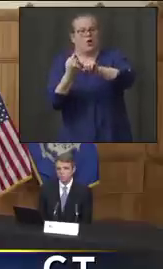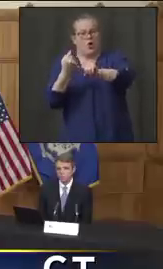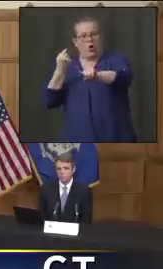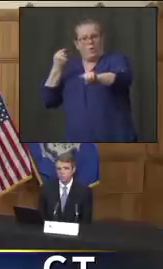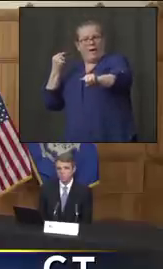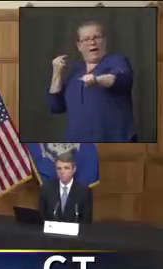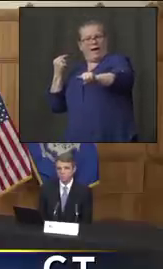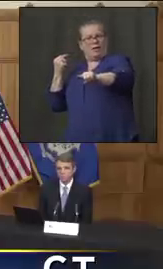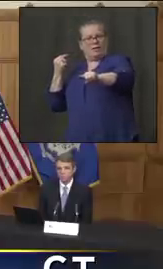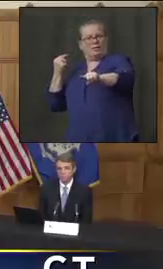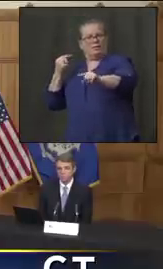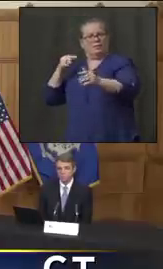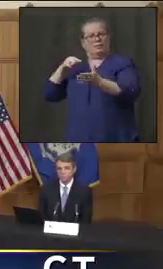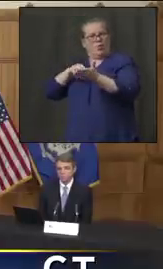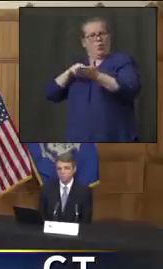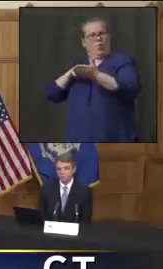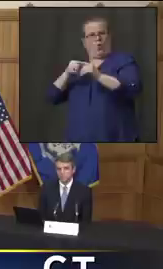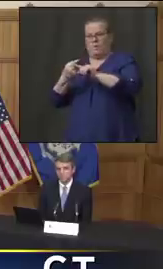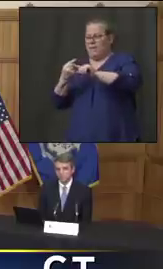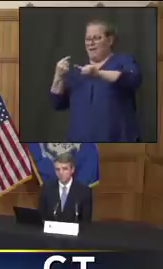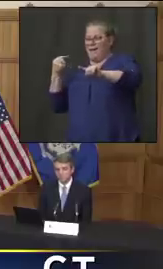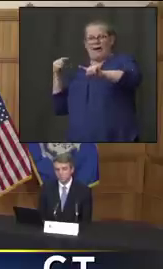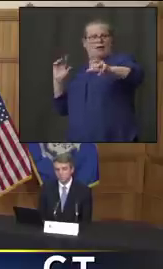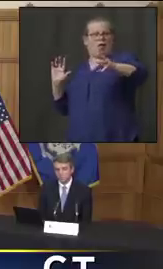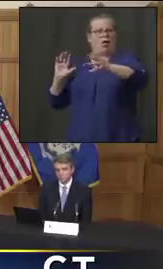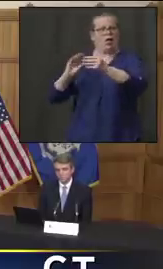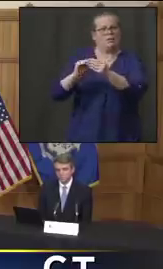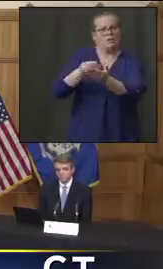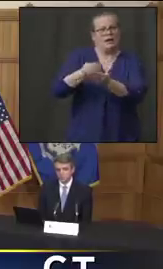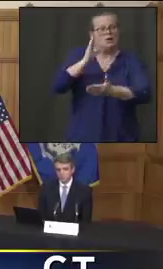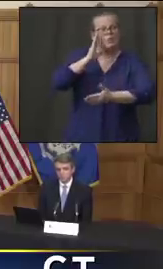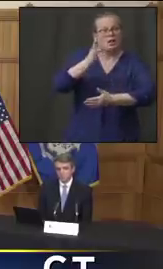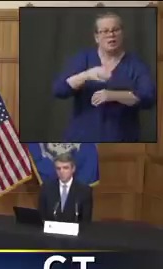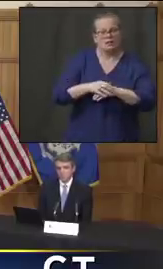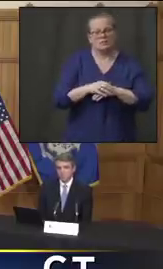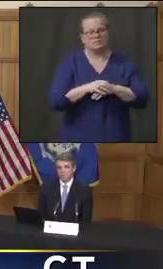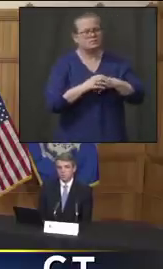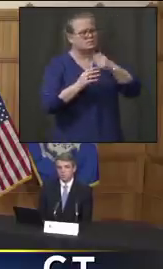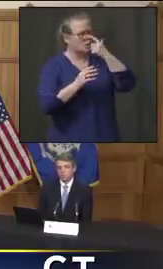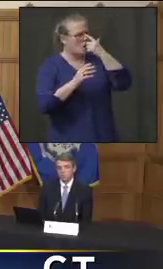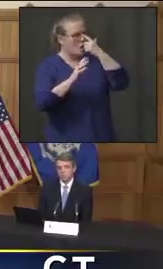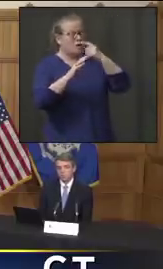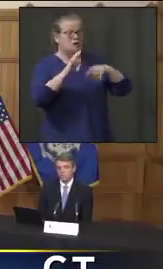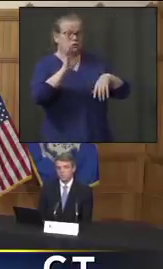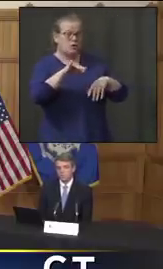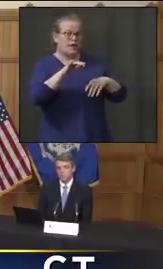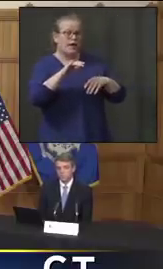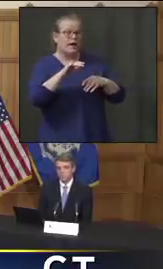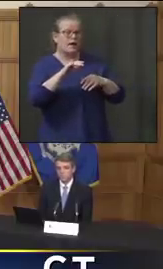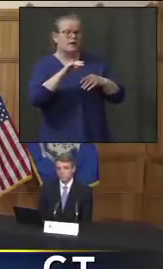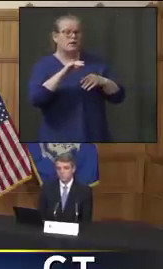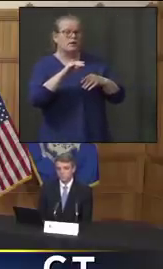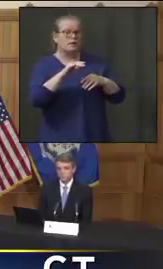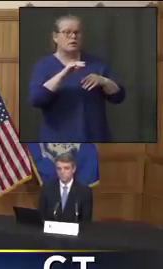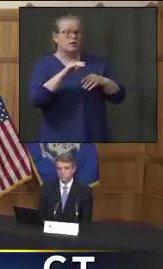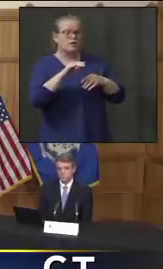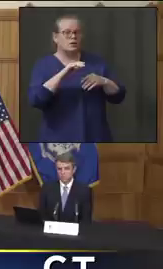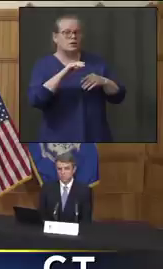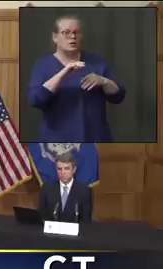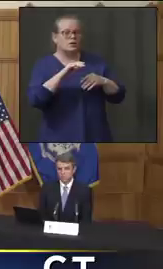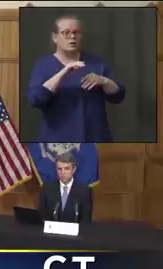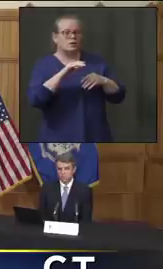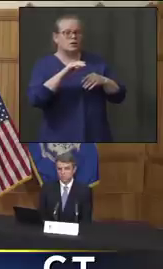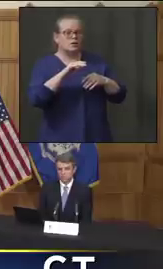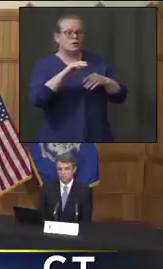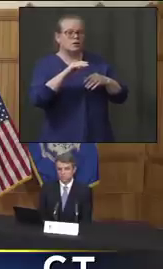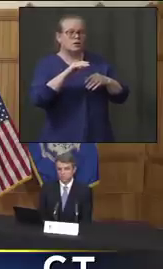a two-phase process. So phase one has already been completed. It's that second phase to finish their application that they thought they would be able